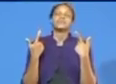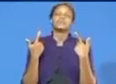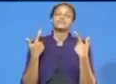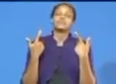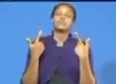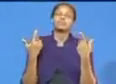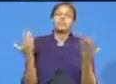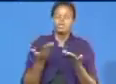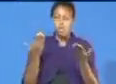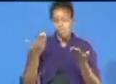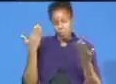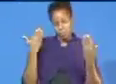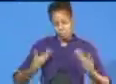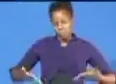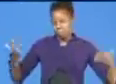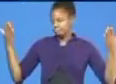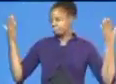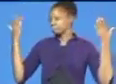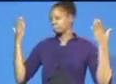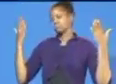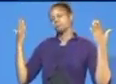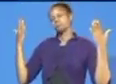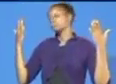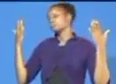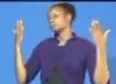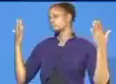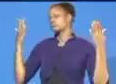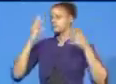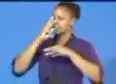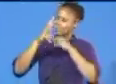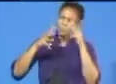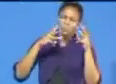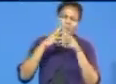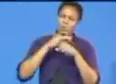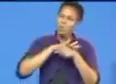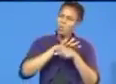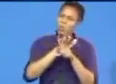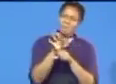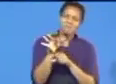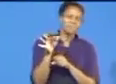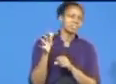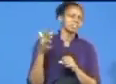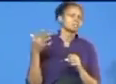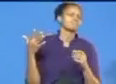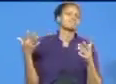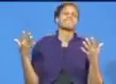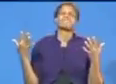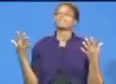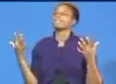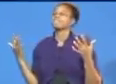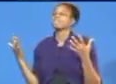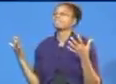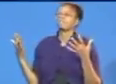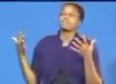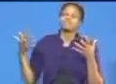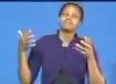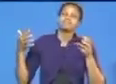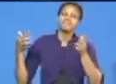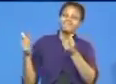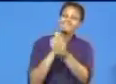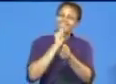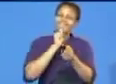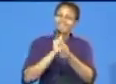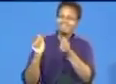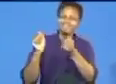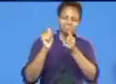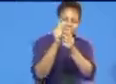But here we are, a world where COVID-19 shut down our